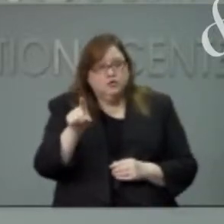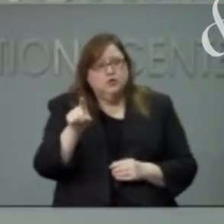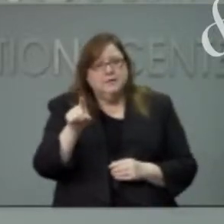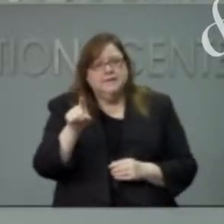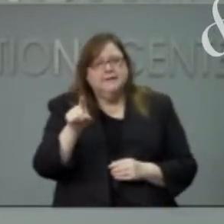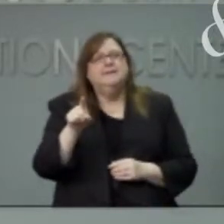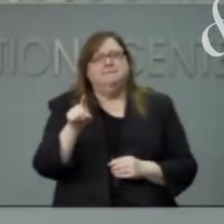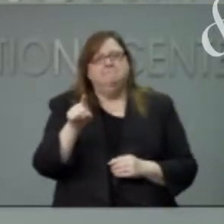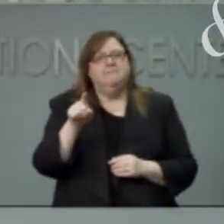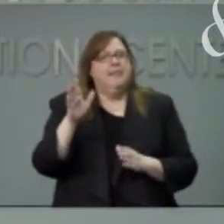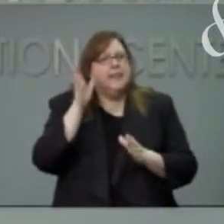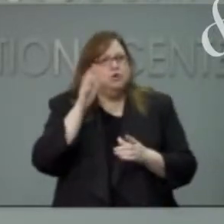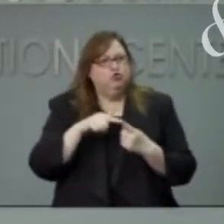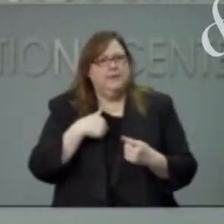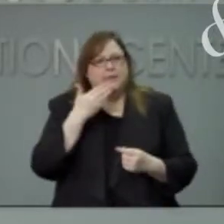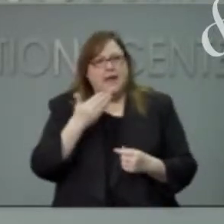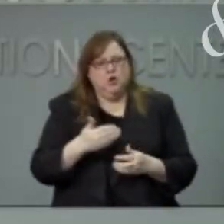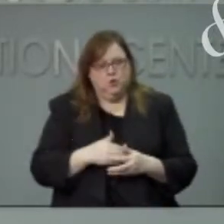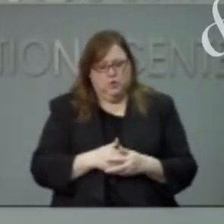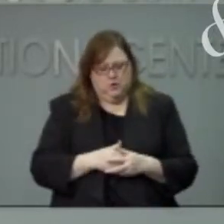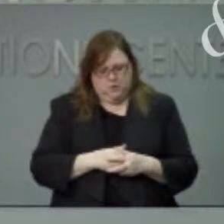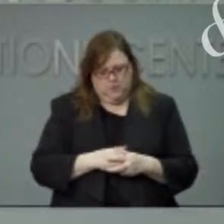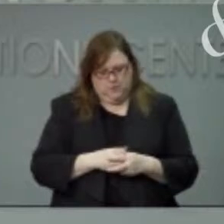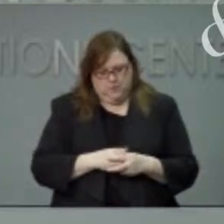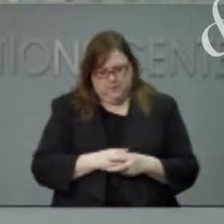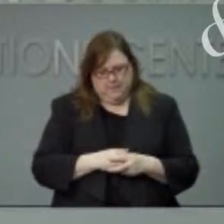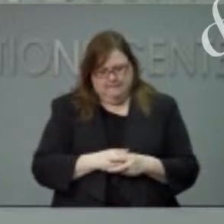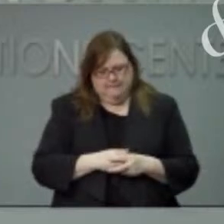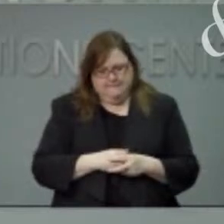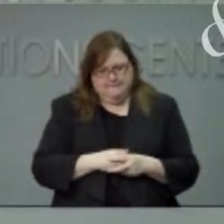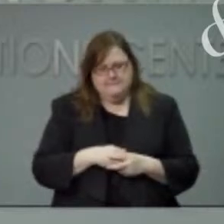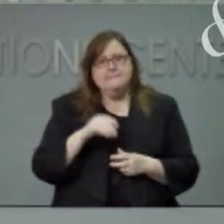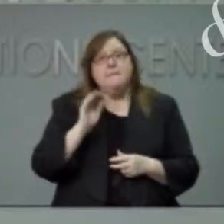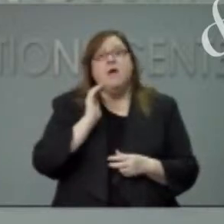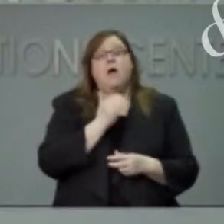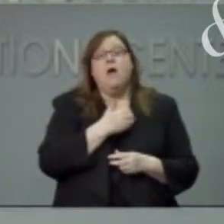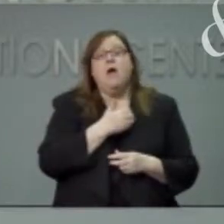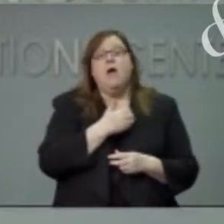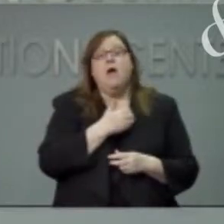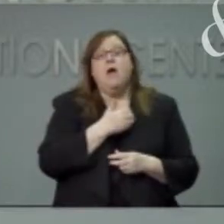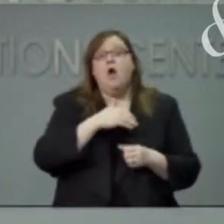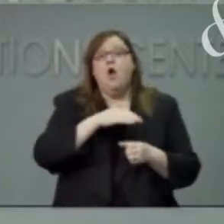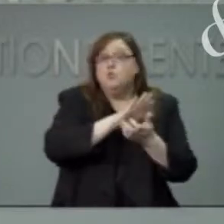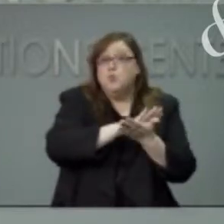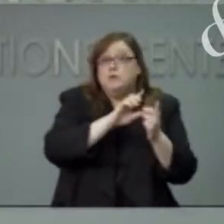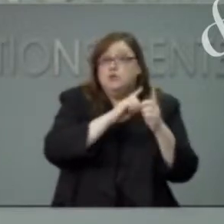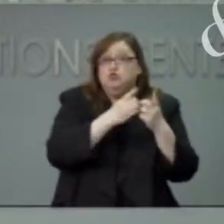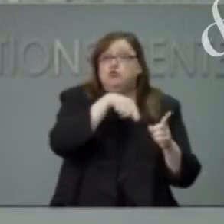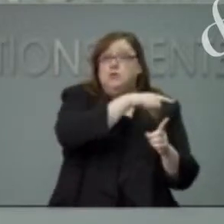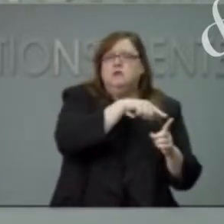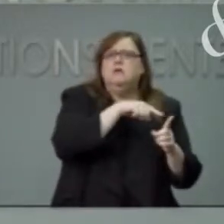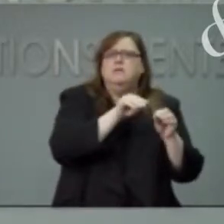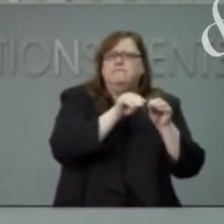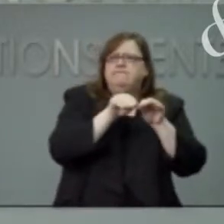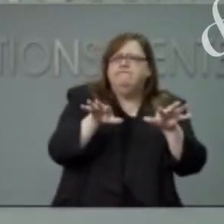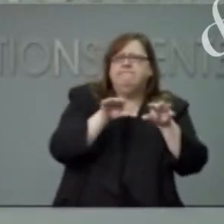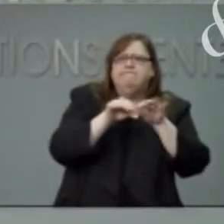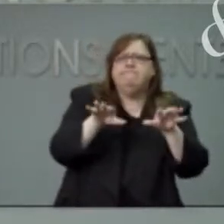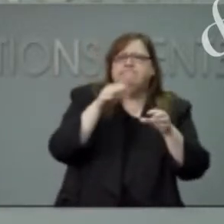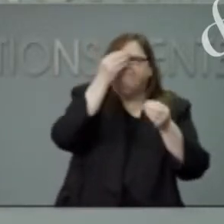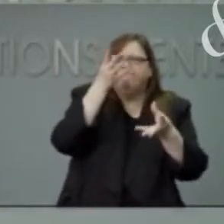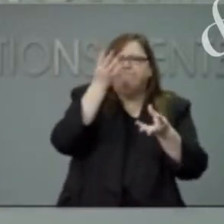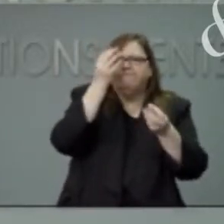of our local school districts has decided to put out district metrics of employees and students who have been confirmed COVID